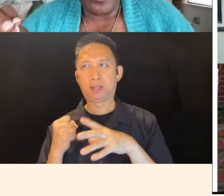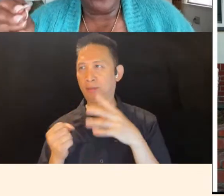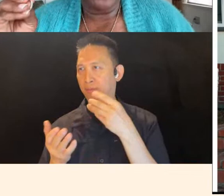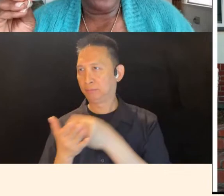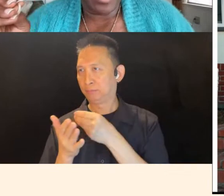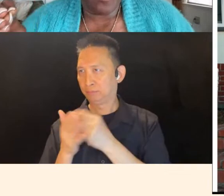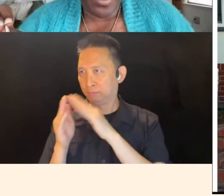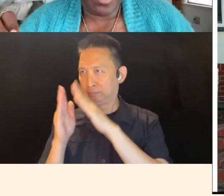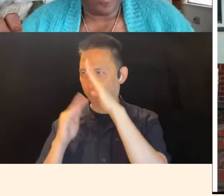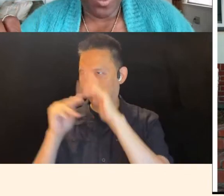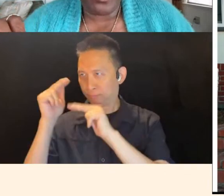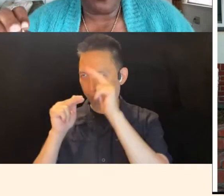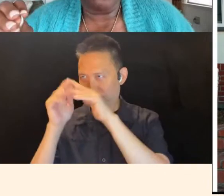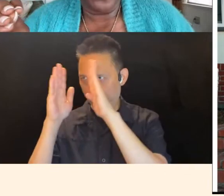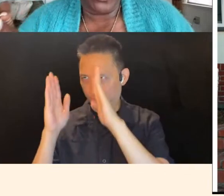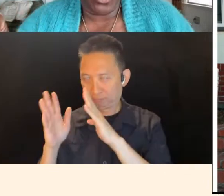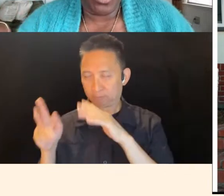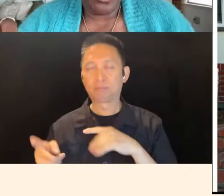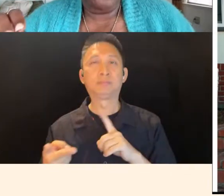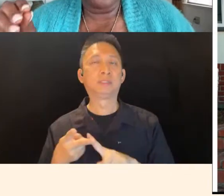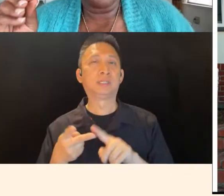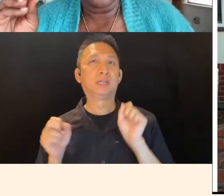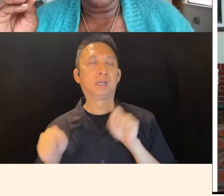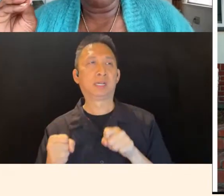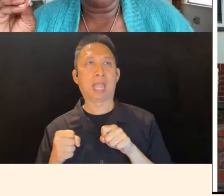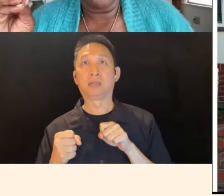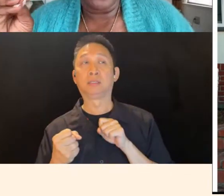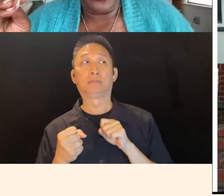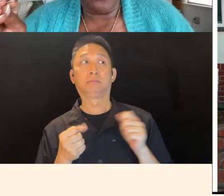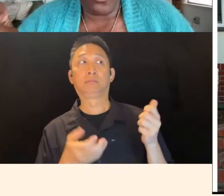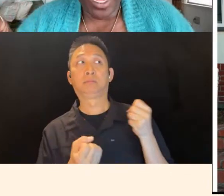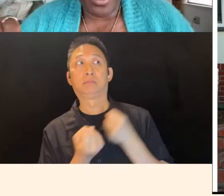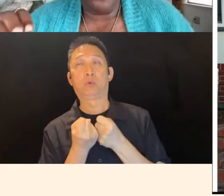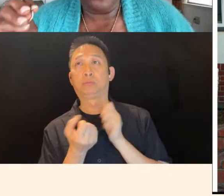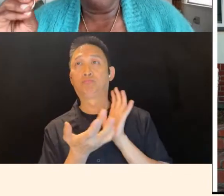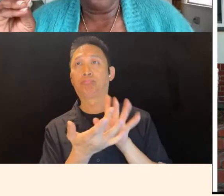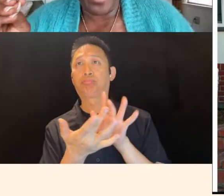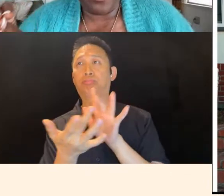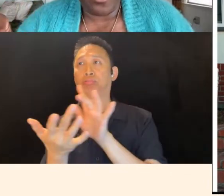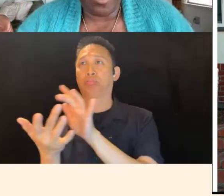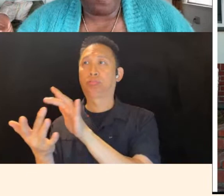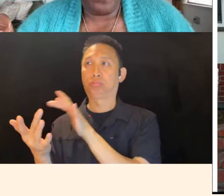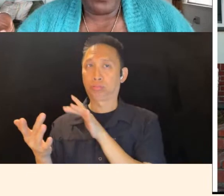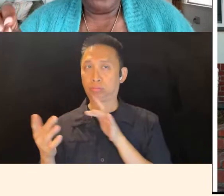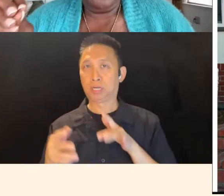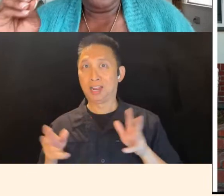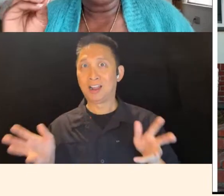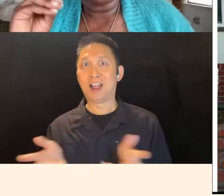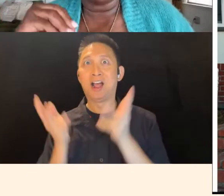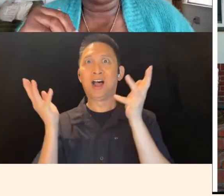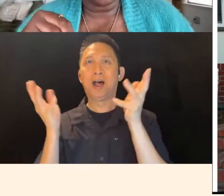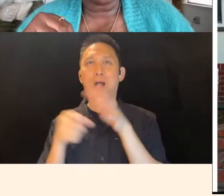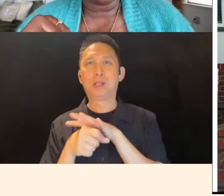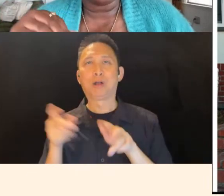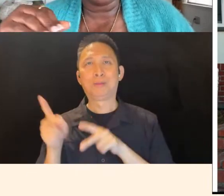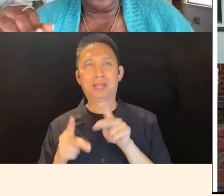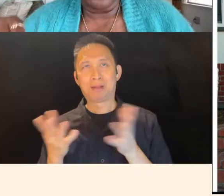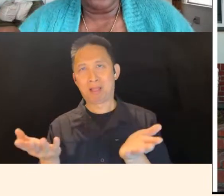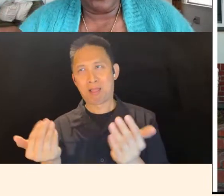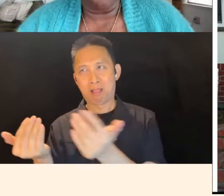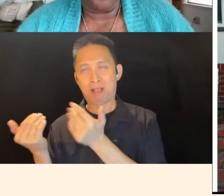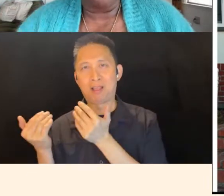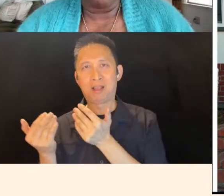talk about and elaborate upon our vision so that we could get folks energized and fired up, and then to show proof